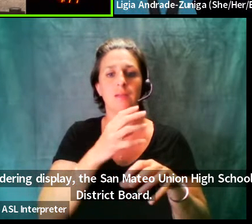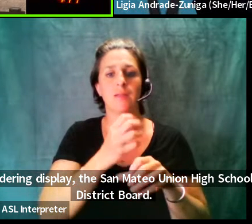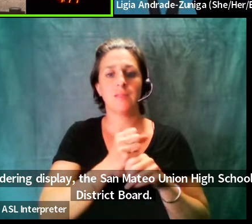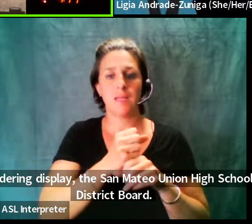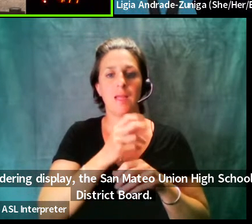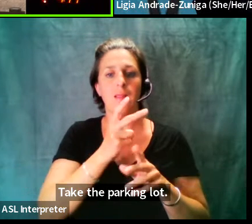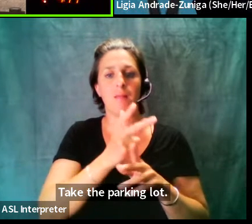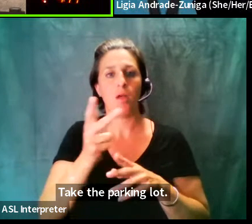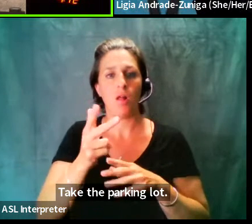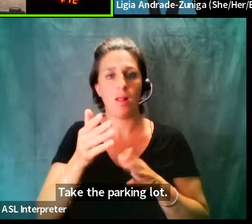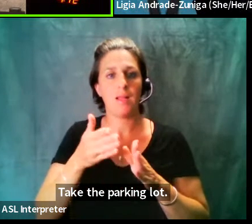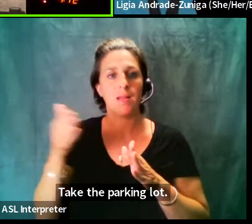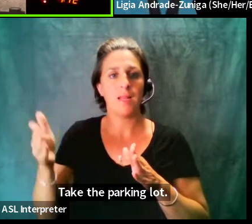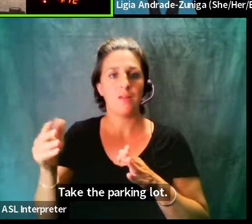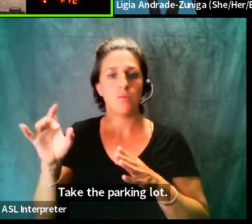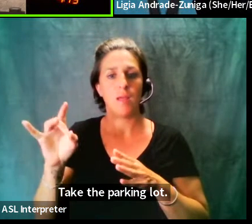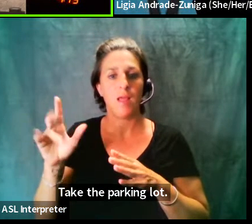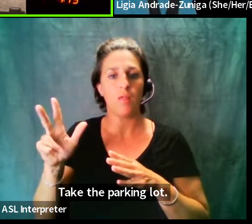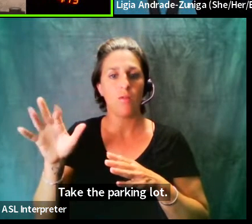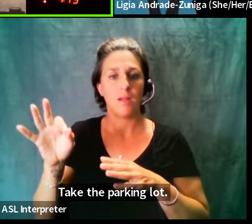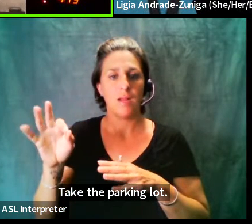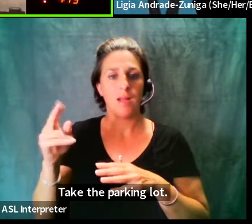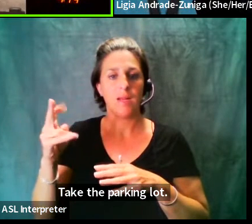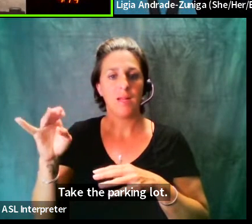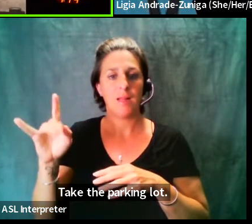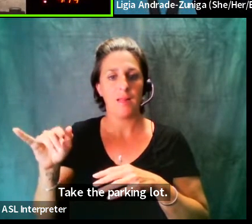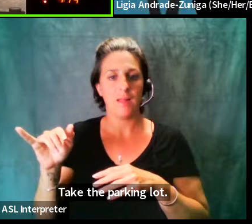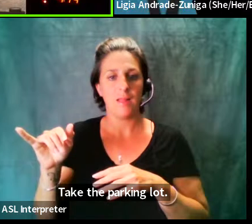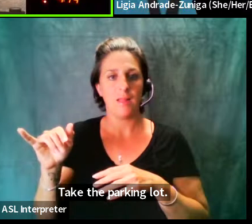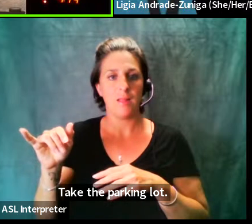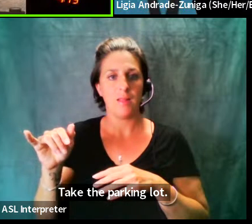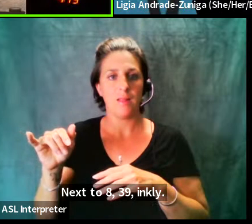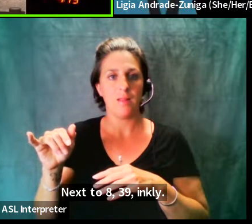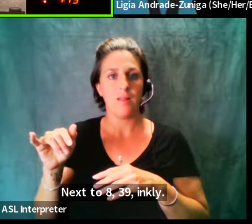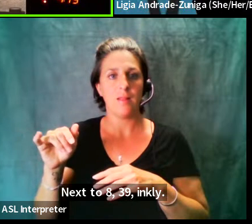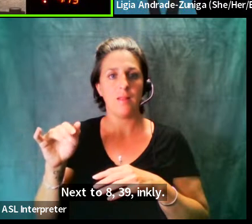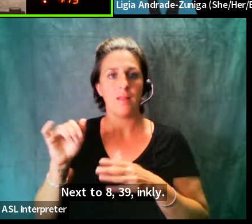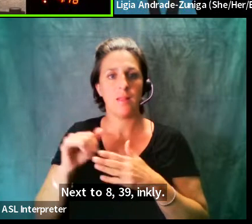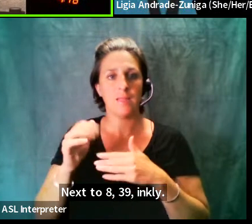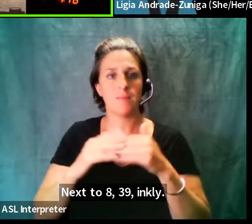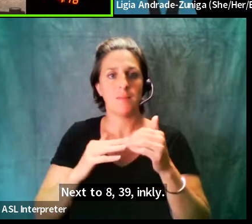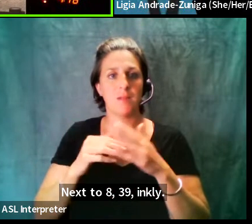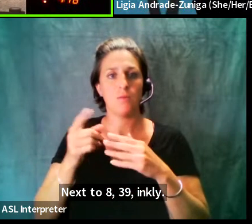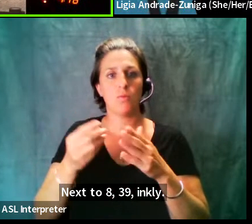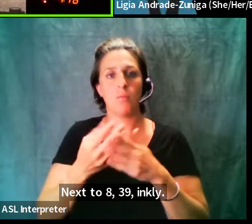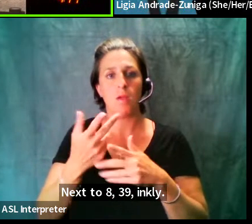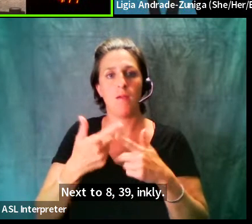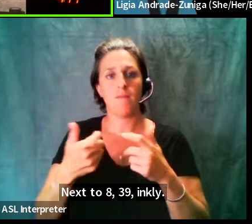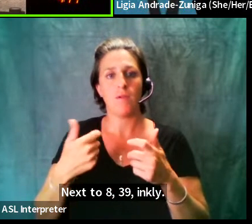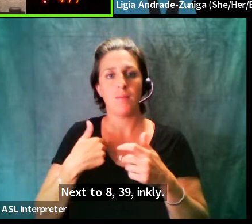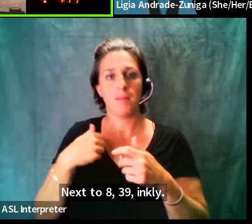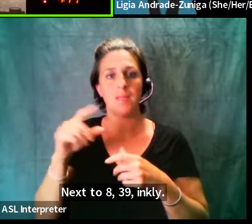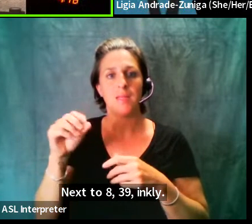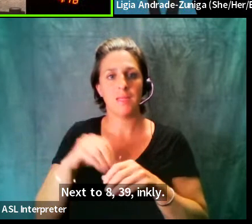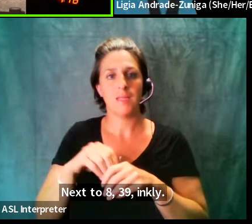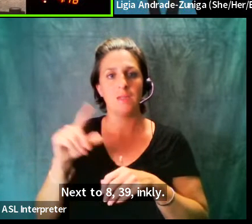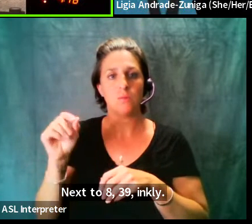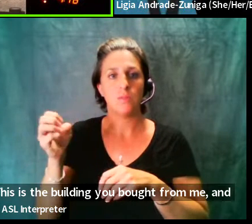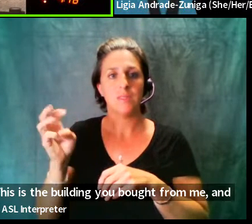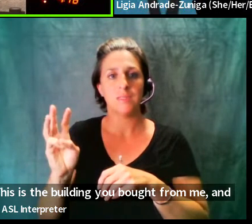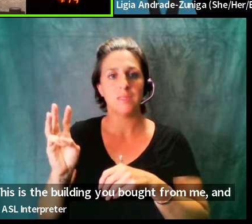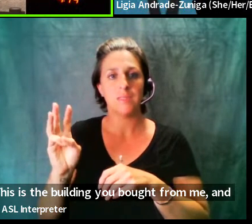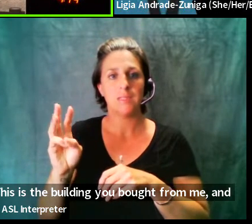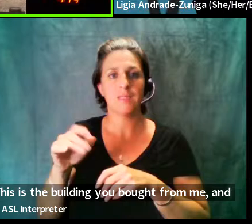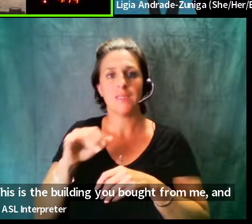next to 839 Hinckley. This is the building you bought from me in 2016. It